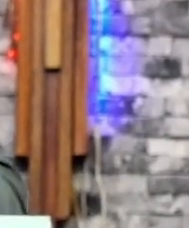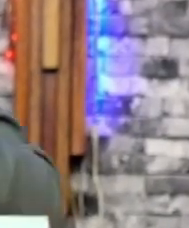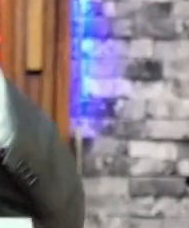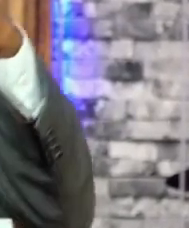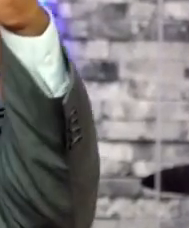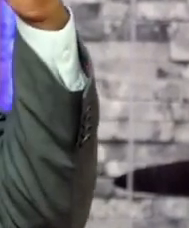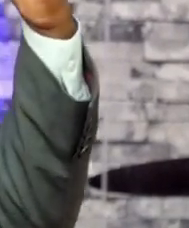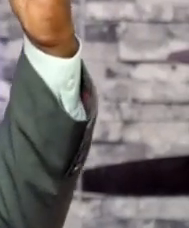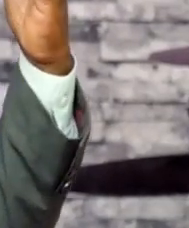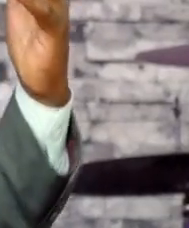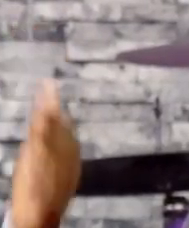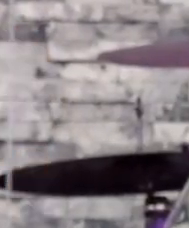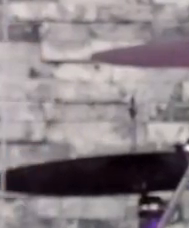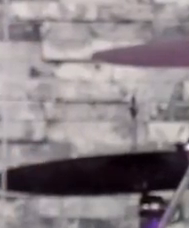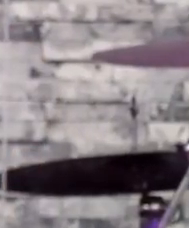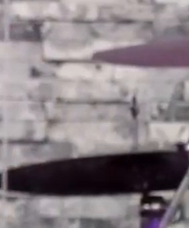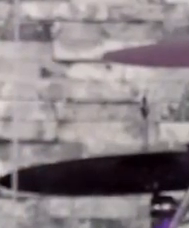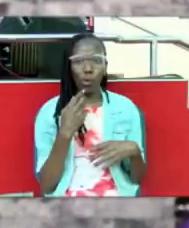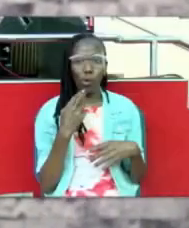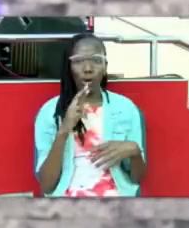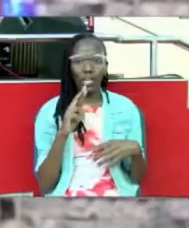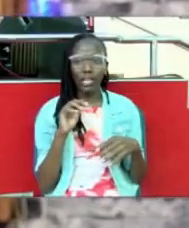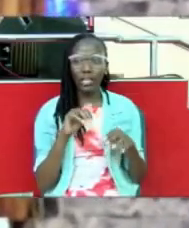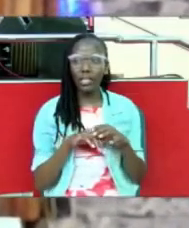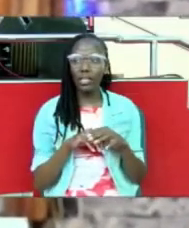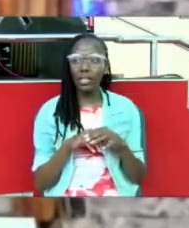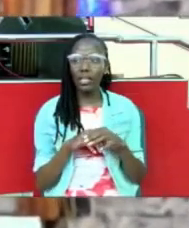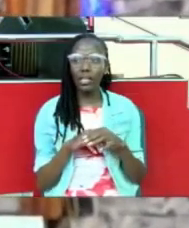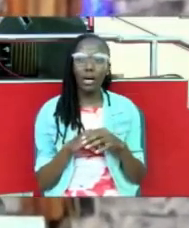For those who have been put in their place of work under probation,